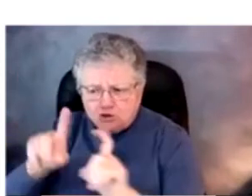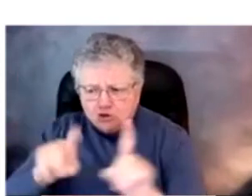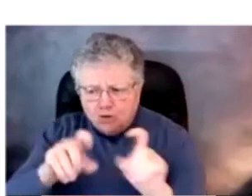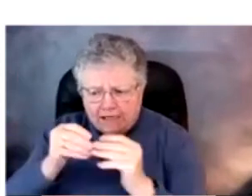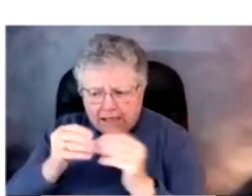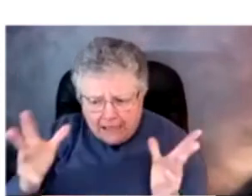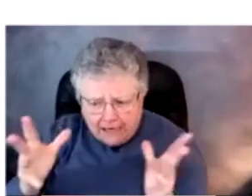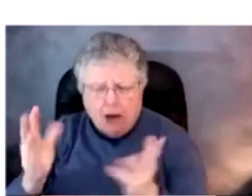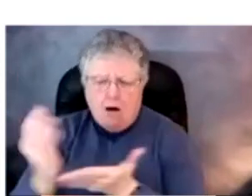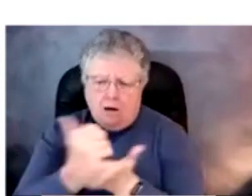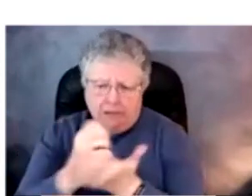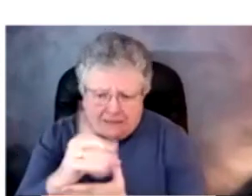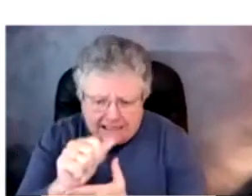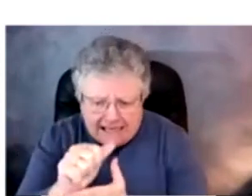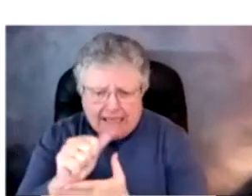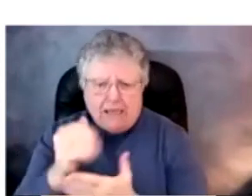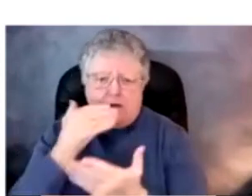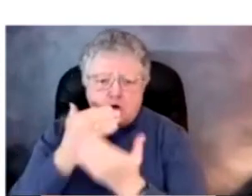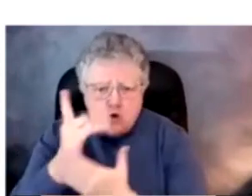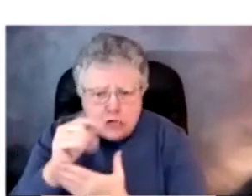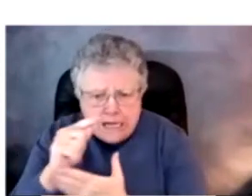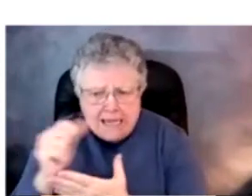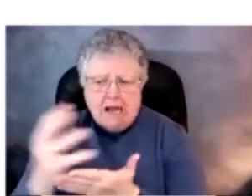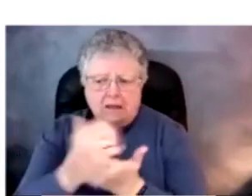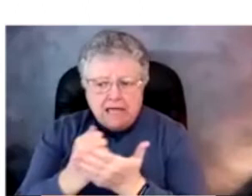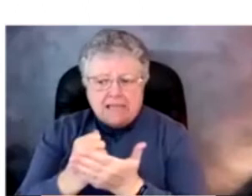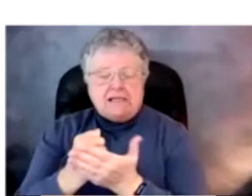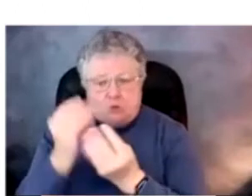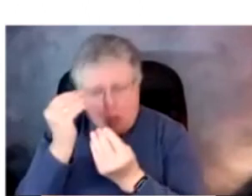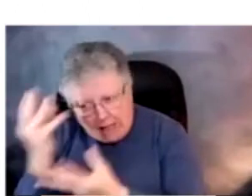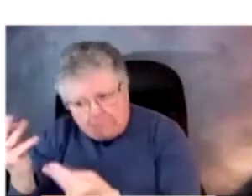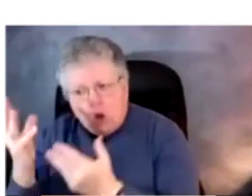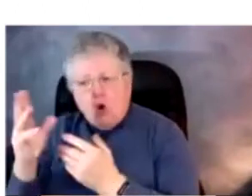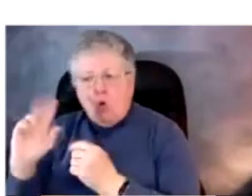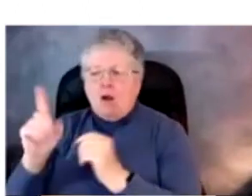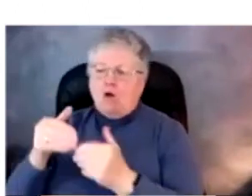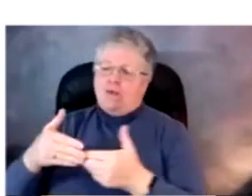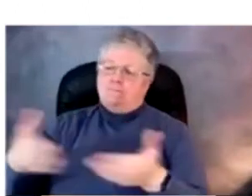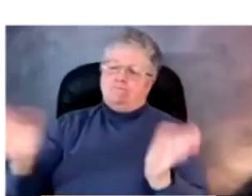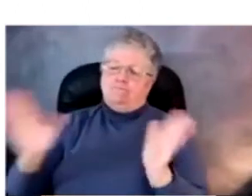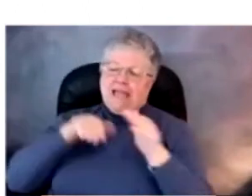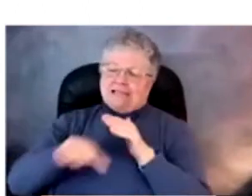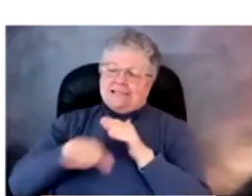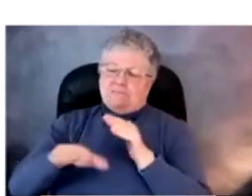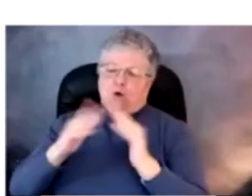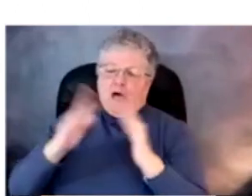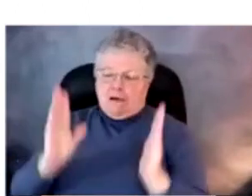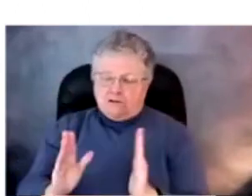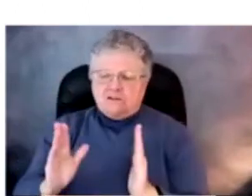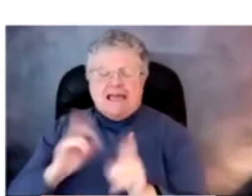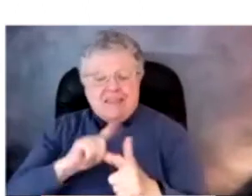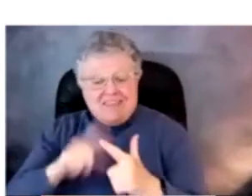of data. Like, there would be people to help them get through that process, right? And maybe eventually create their own local map or resource,